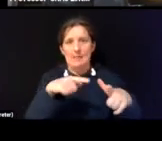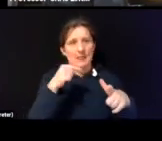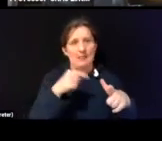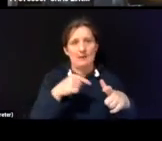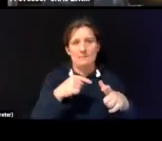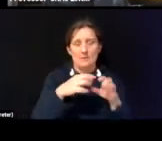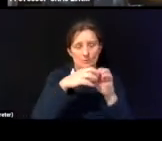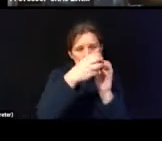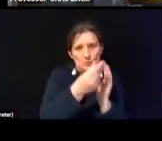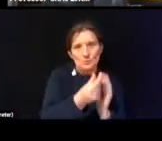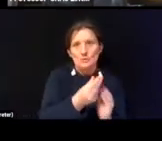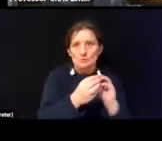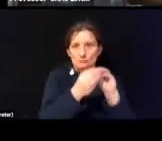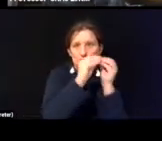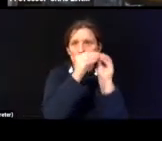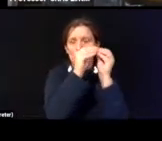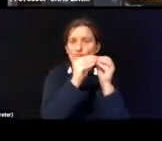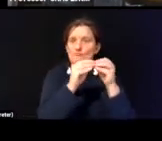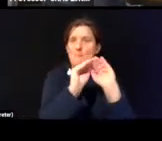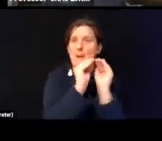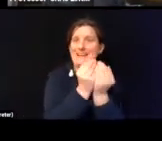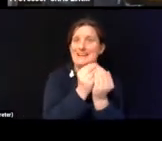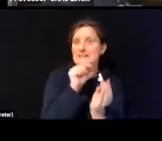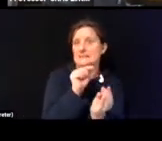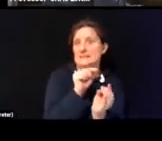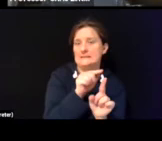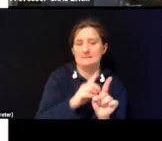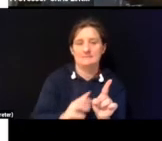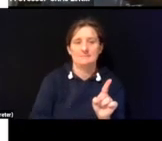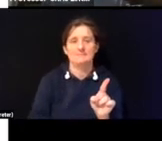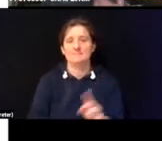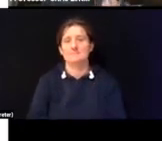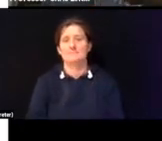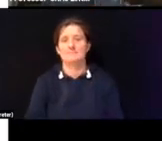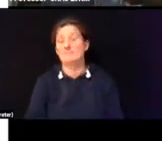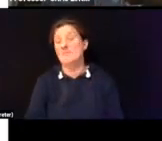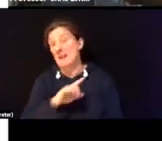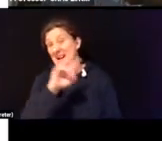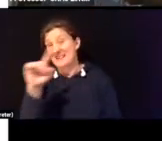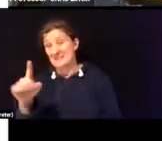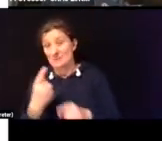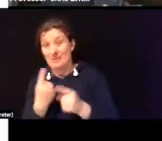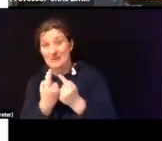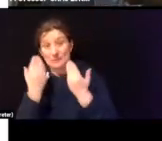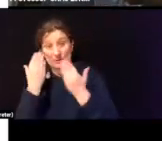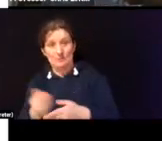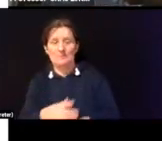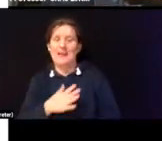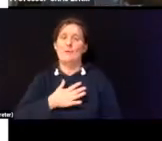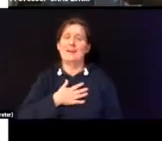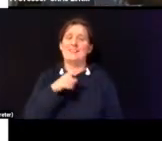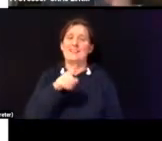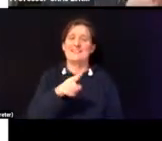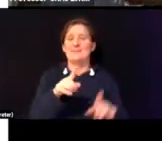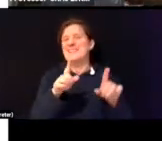that planets are able to form. Towards the end, I'll talk a bit about what we don't know, but I quite like this analogy for